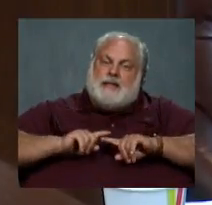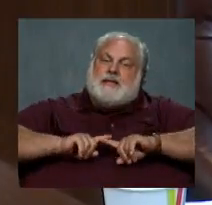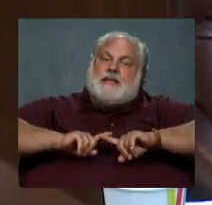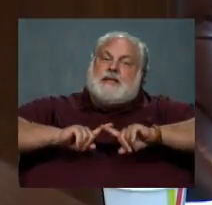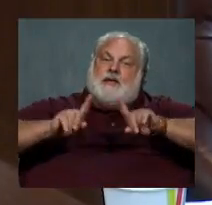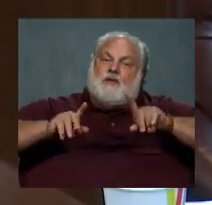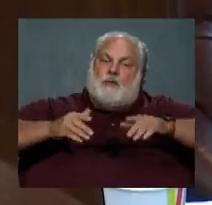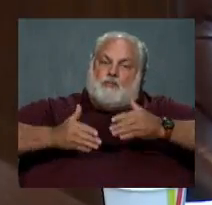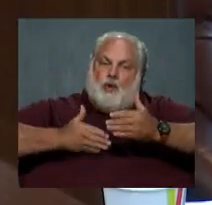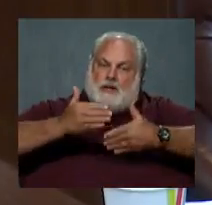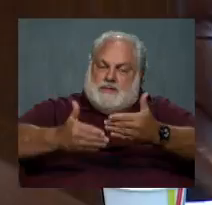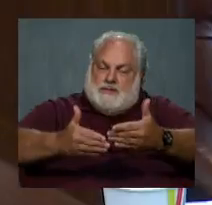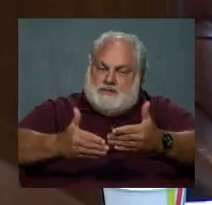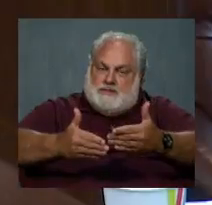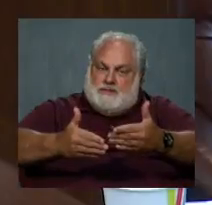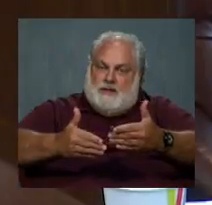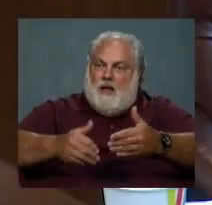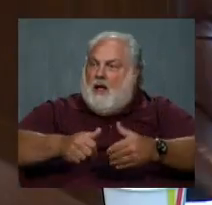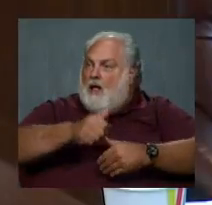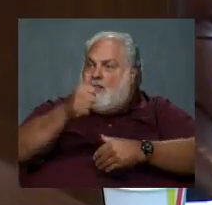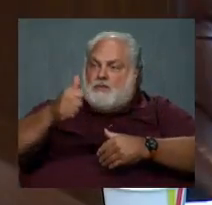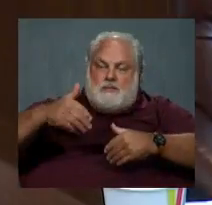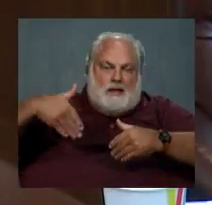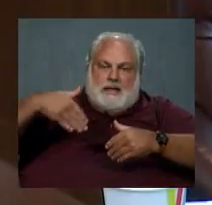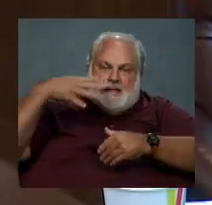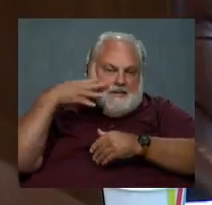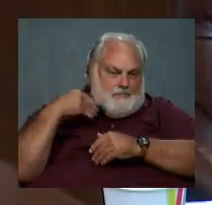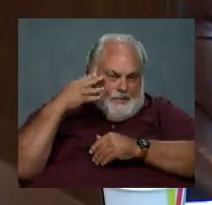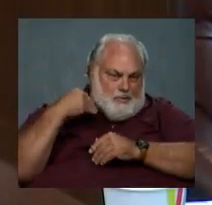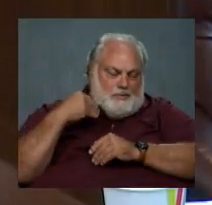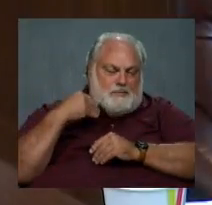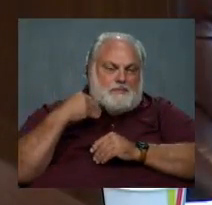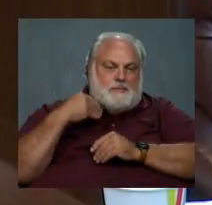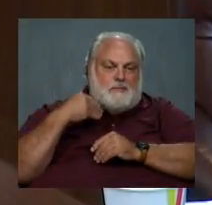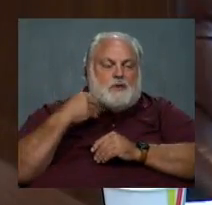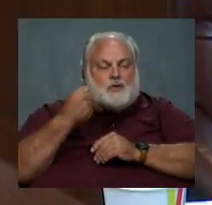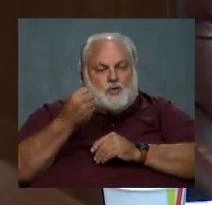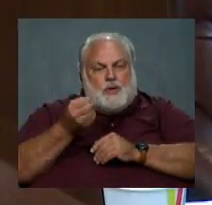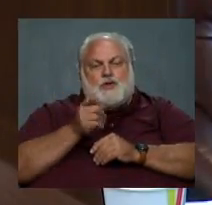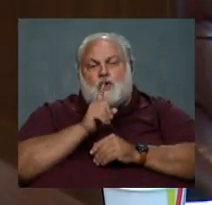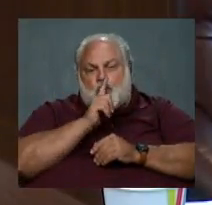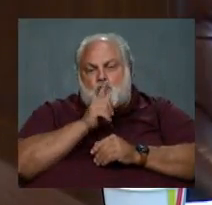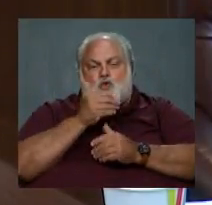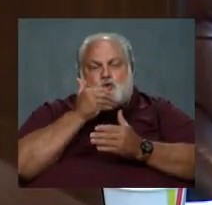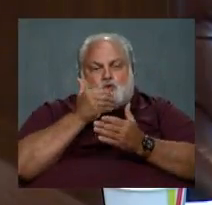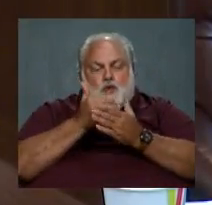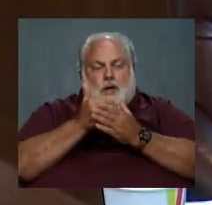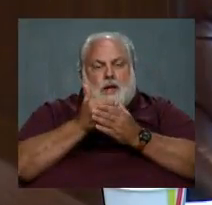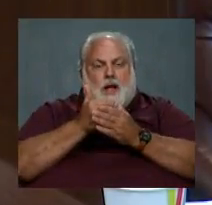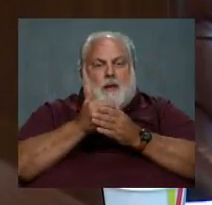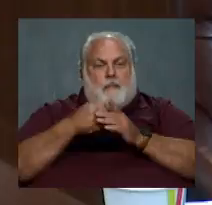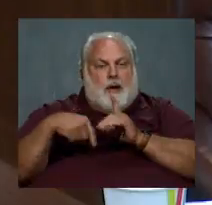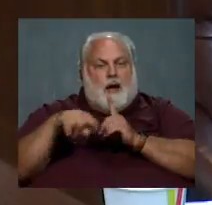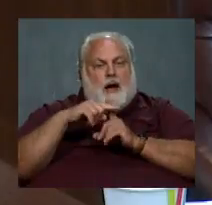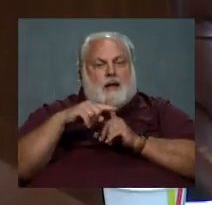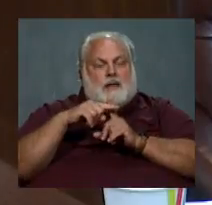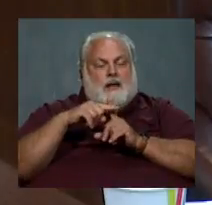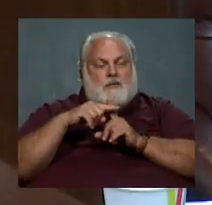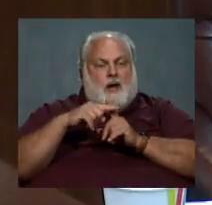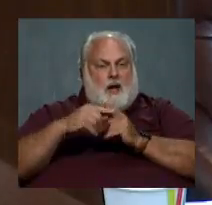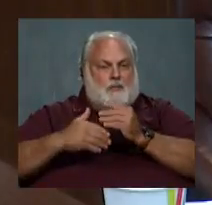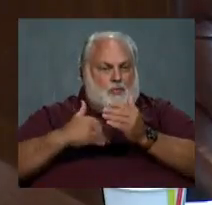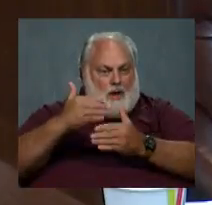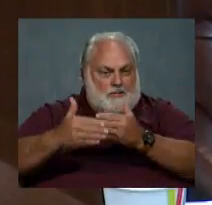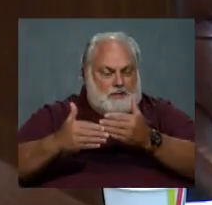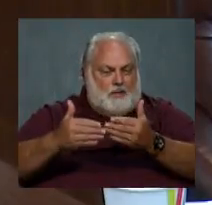of. And so I think that it is a great step forward for this community as far as